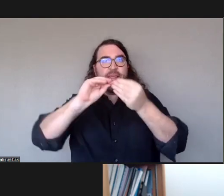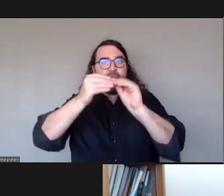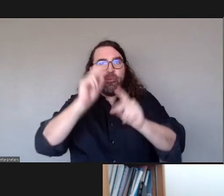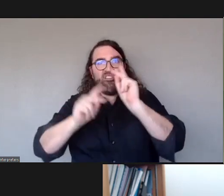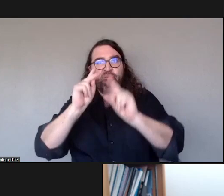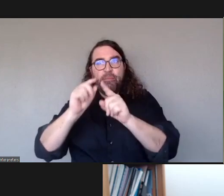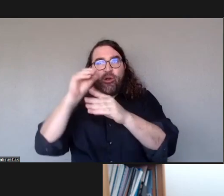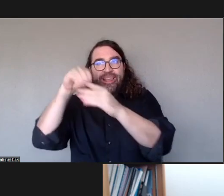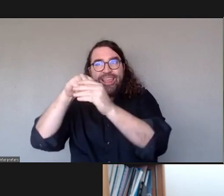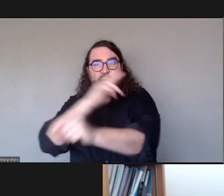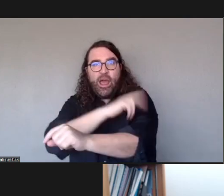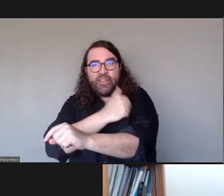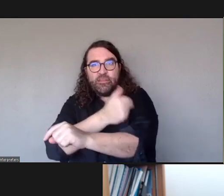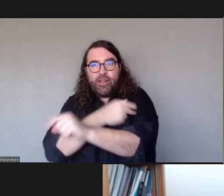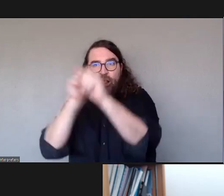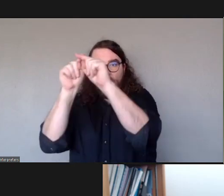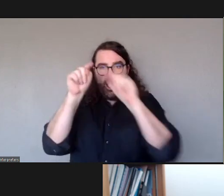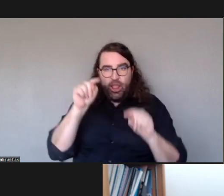BA